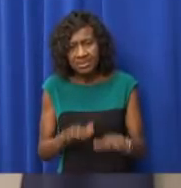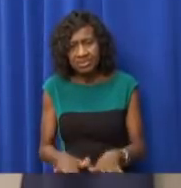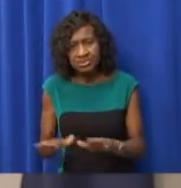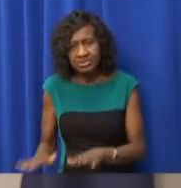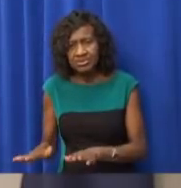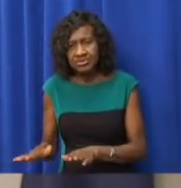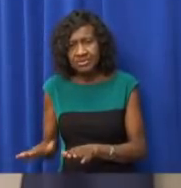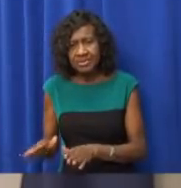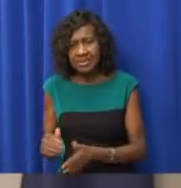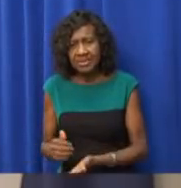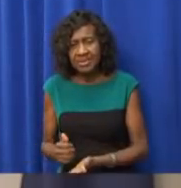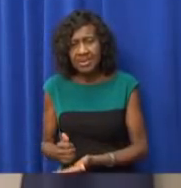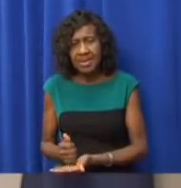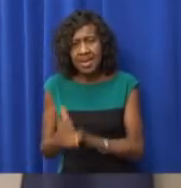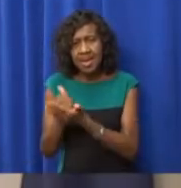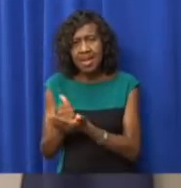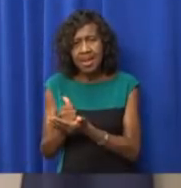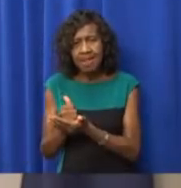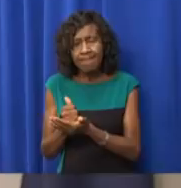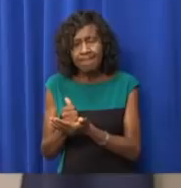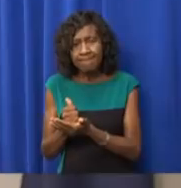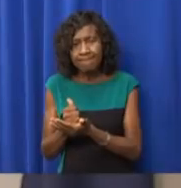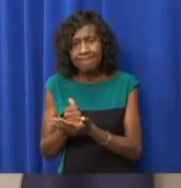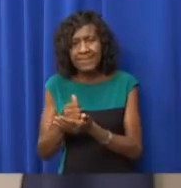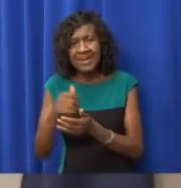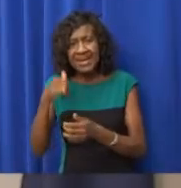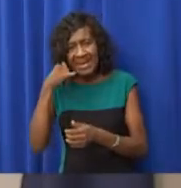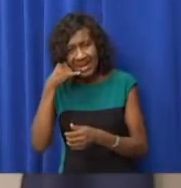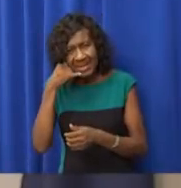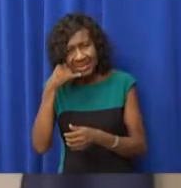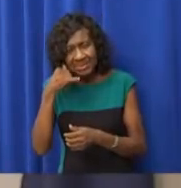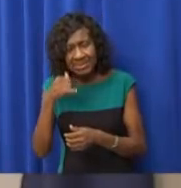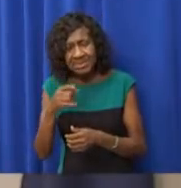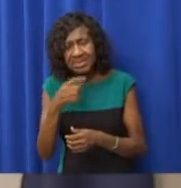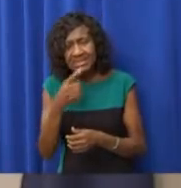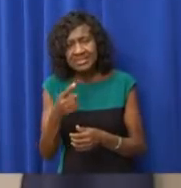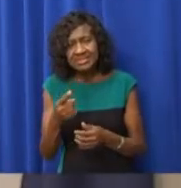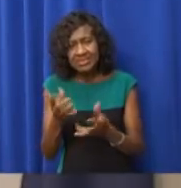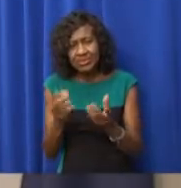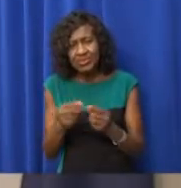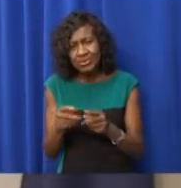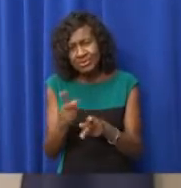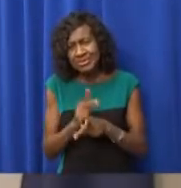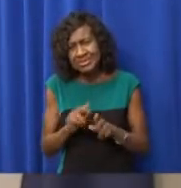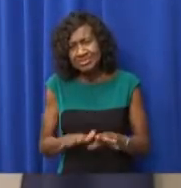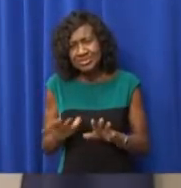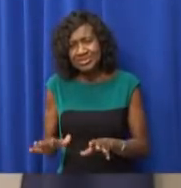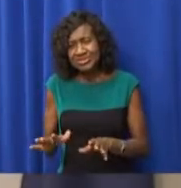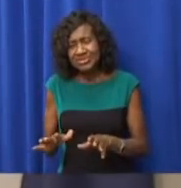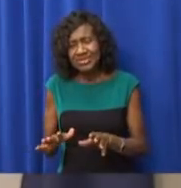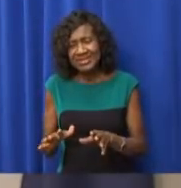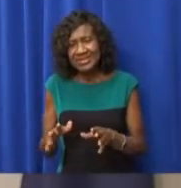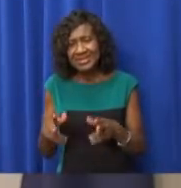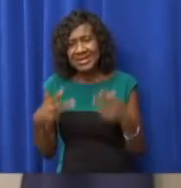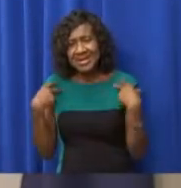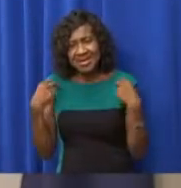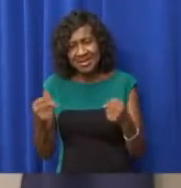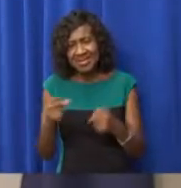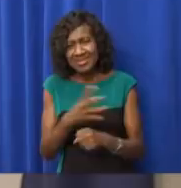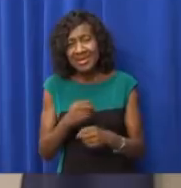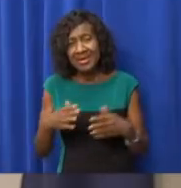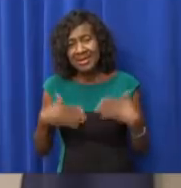been doing so much work to ensure we keep our children safe, healthy, and happy during these strange